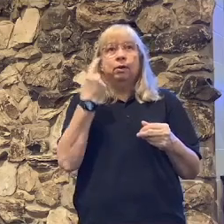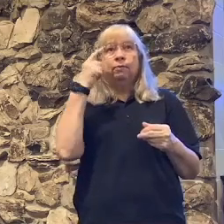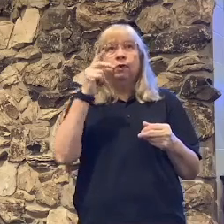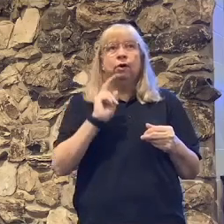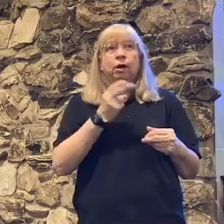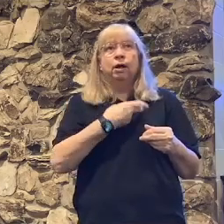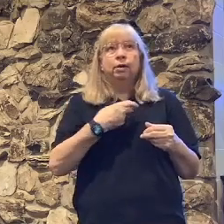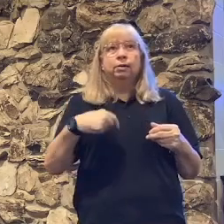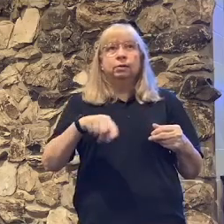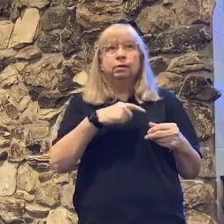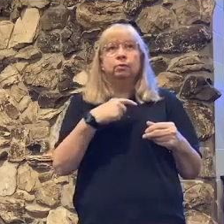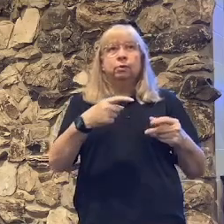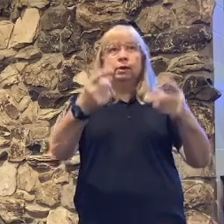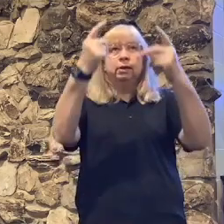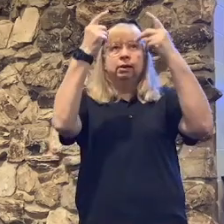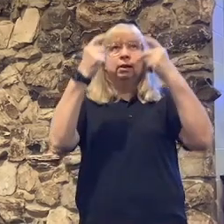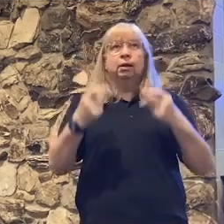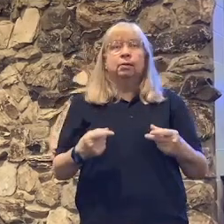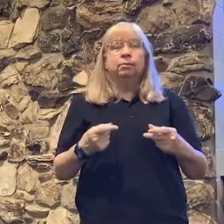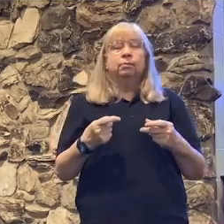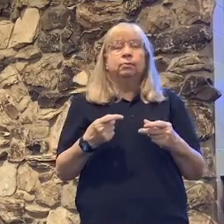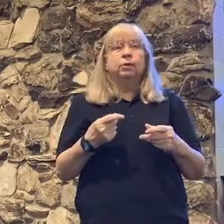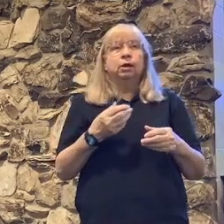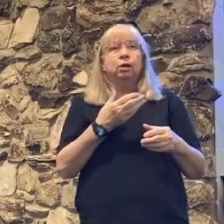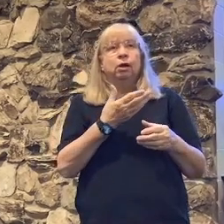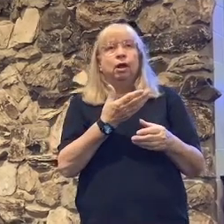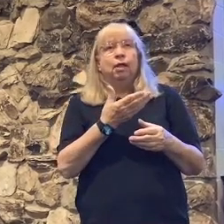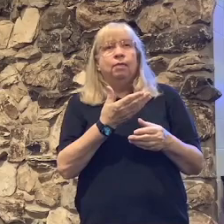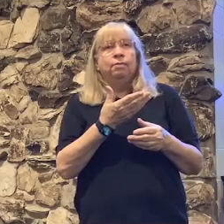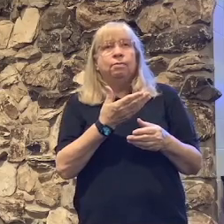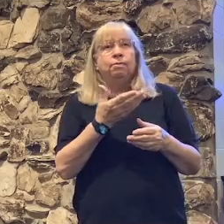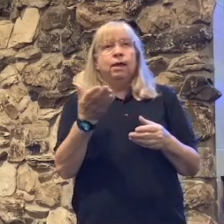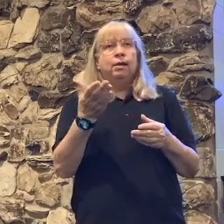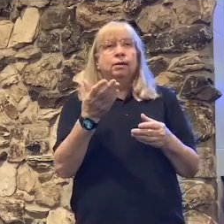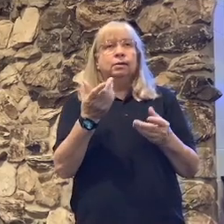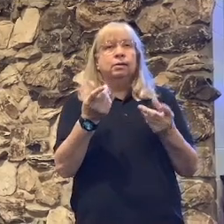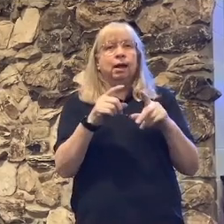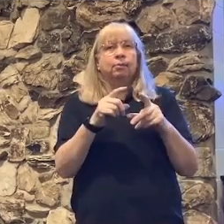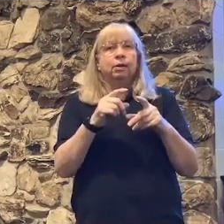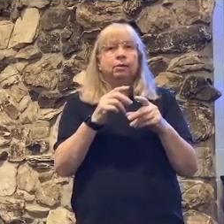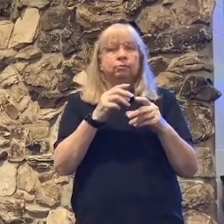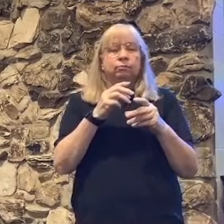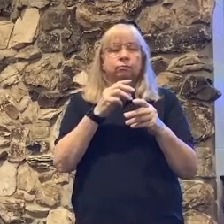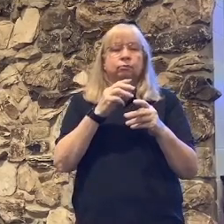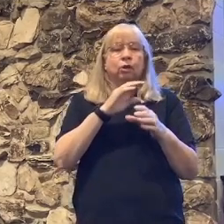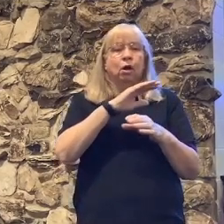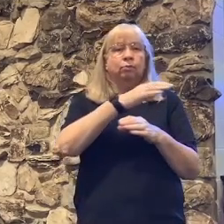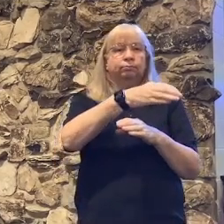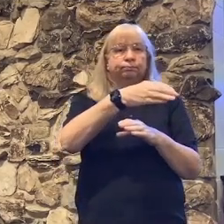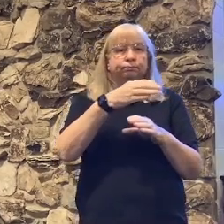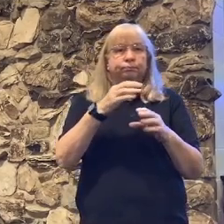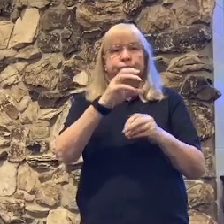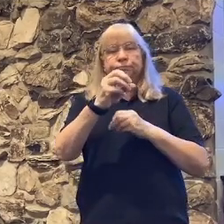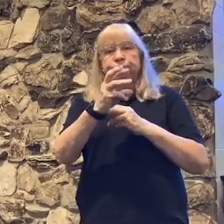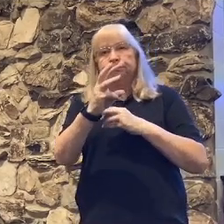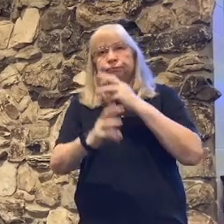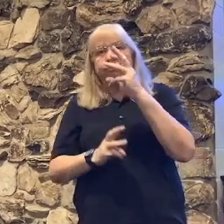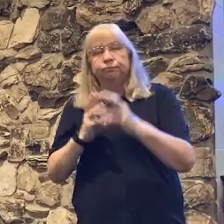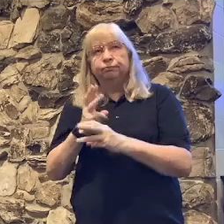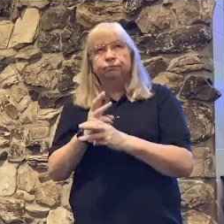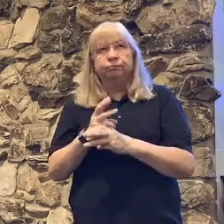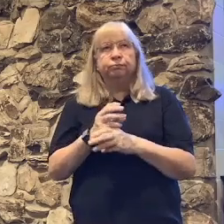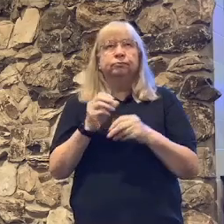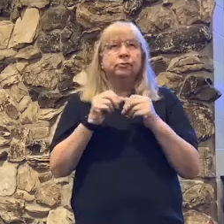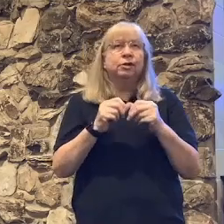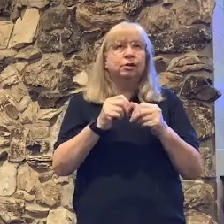come. There are things that are happening all over this world. There are constant reminders